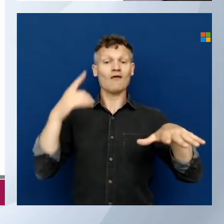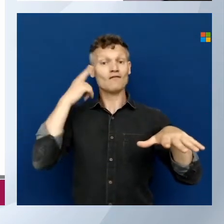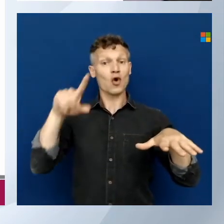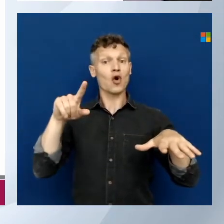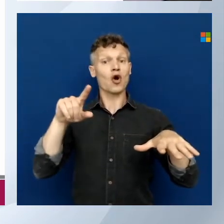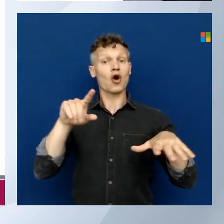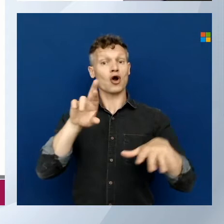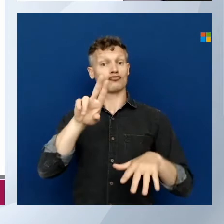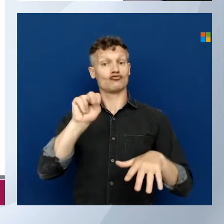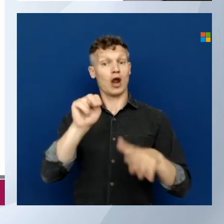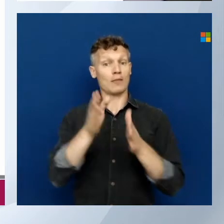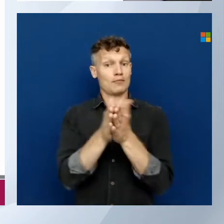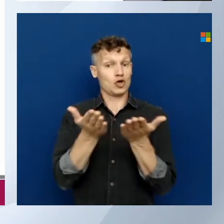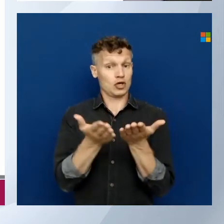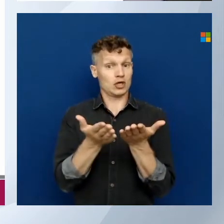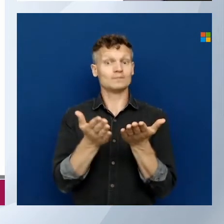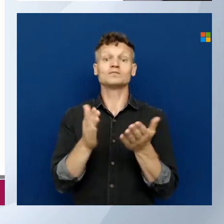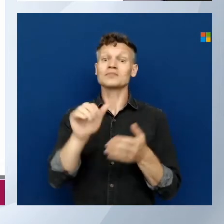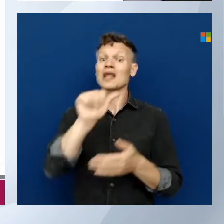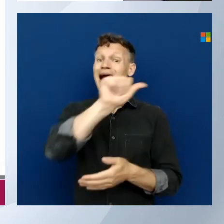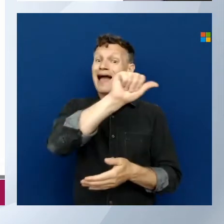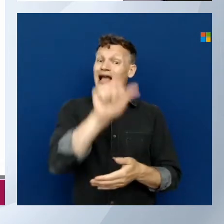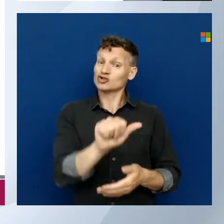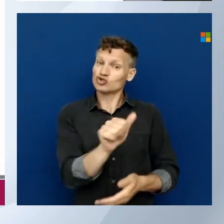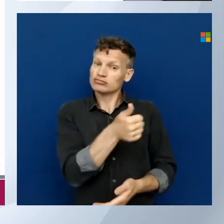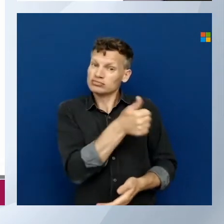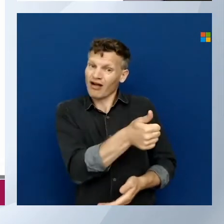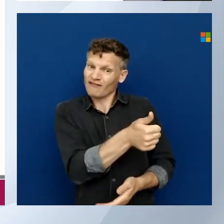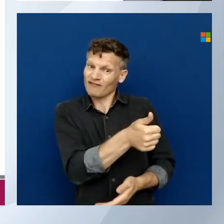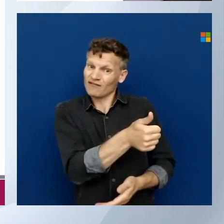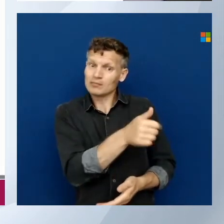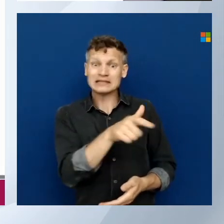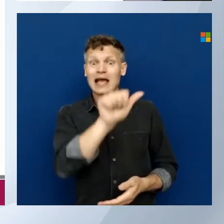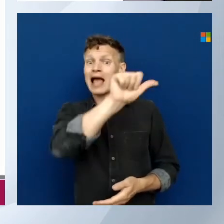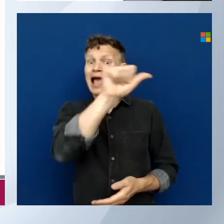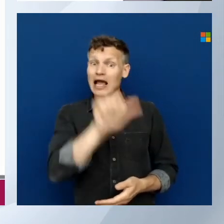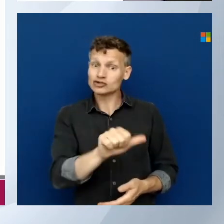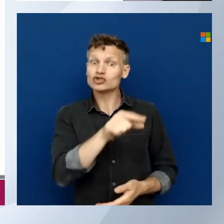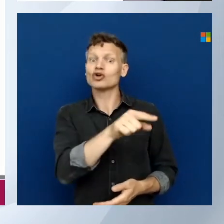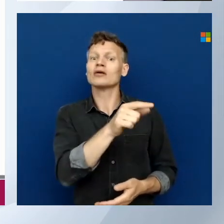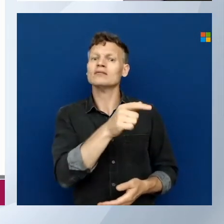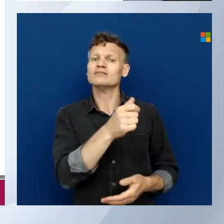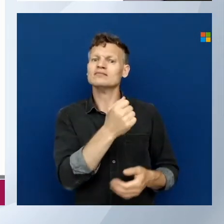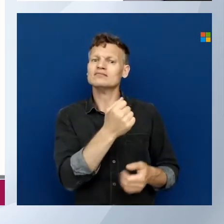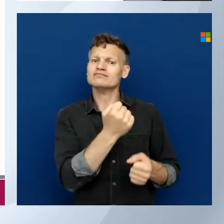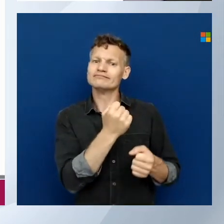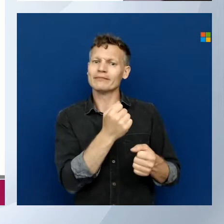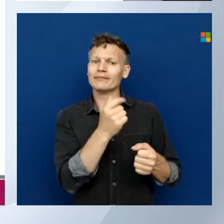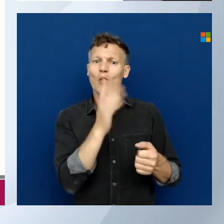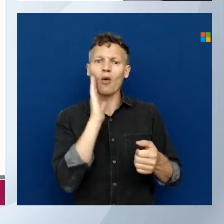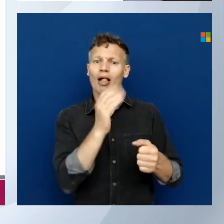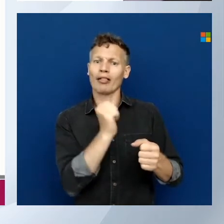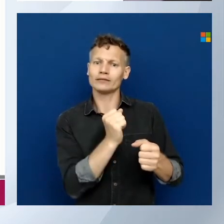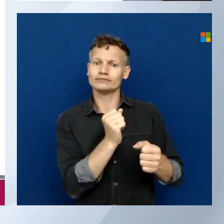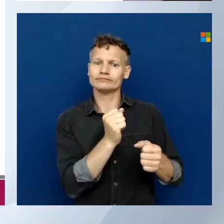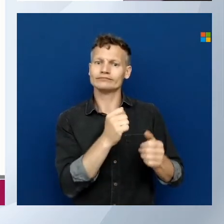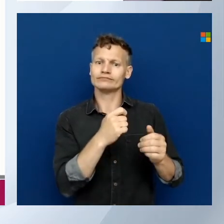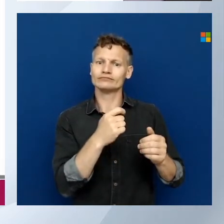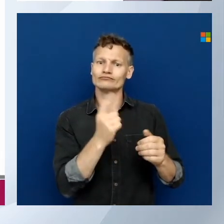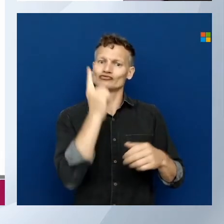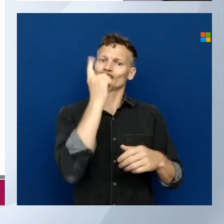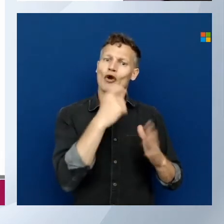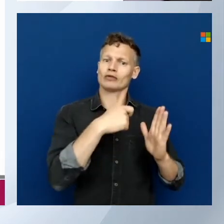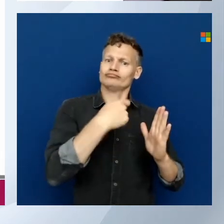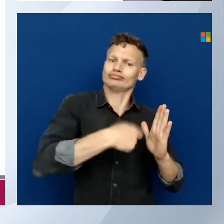it on Azure itself, which means Azure will spin up an agent and run your PowerShell script for